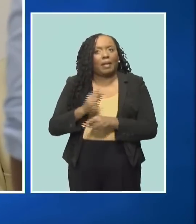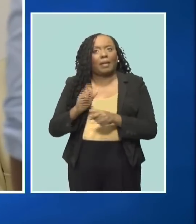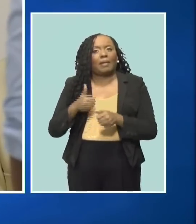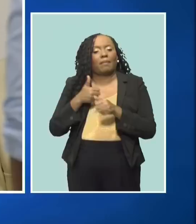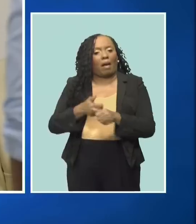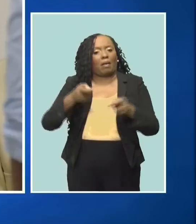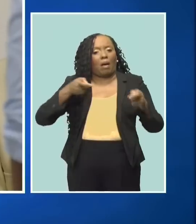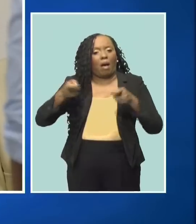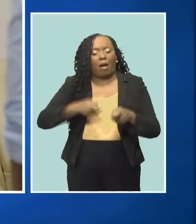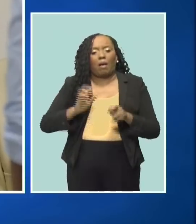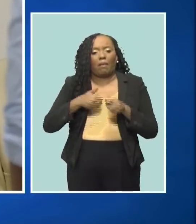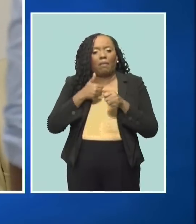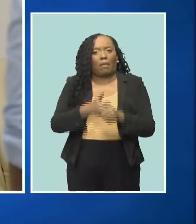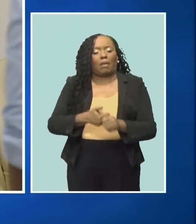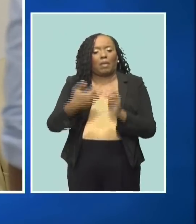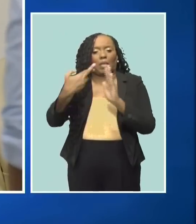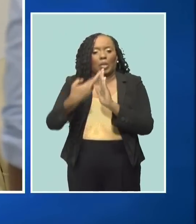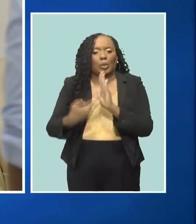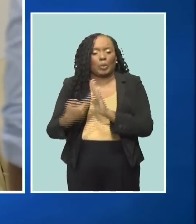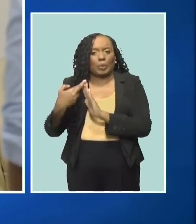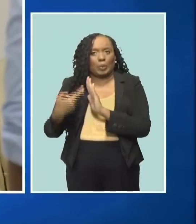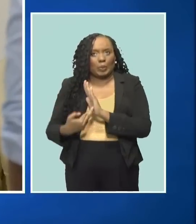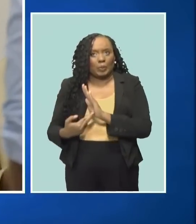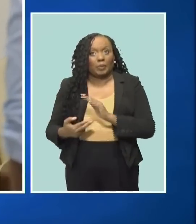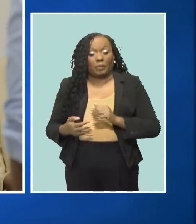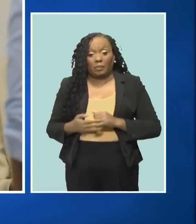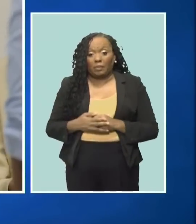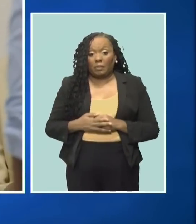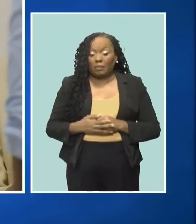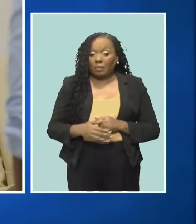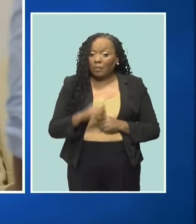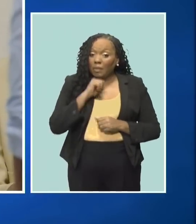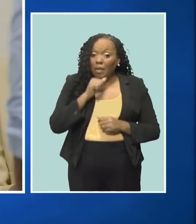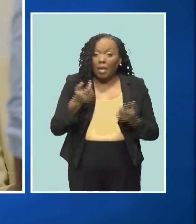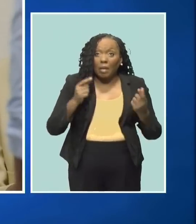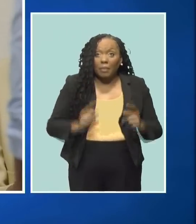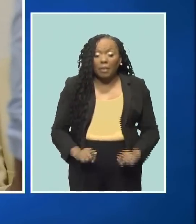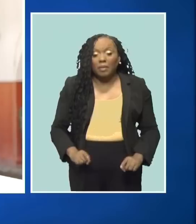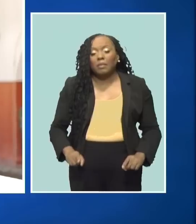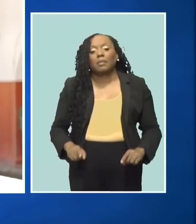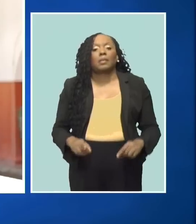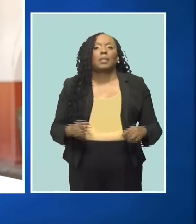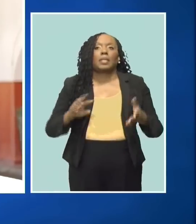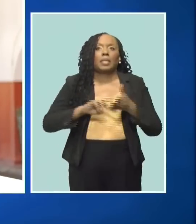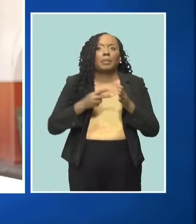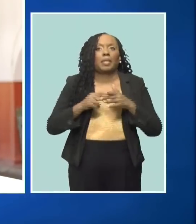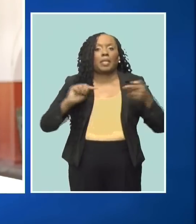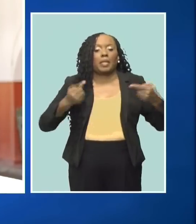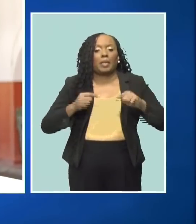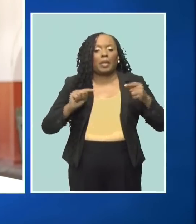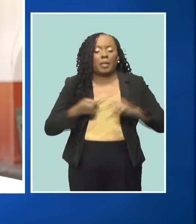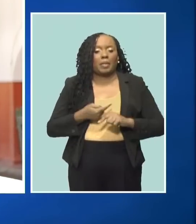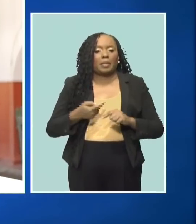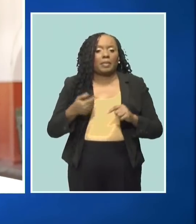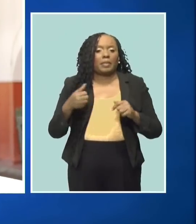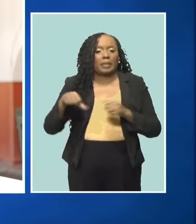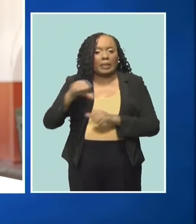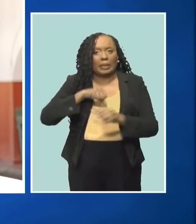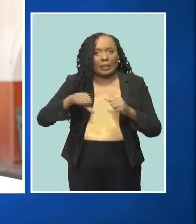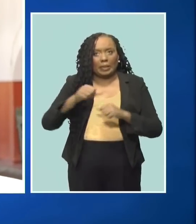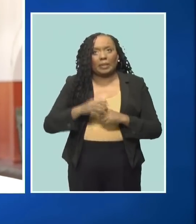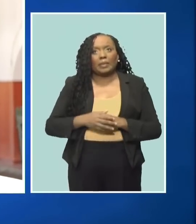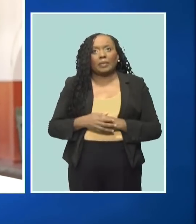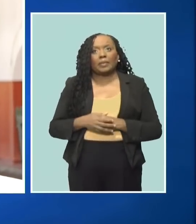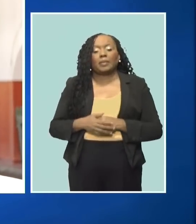the order that is set, because if not, then we end up hurting each other. And the Barbados Association of